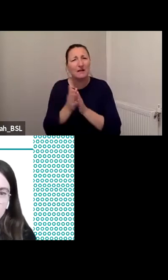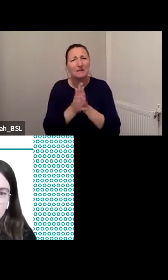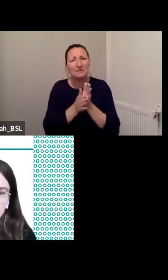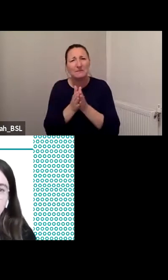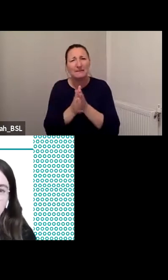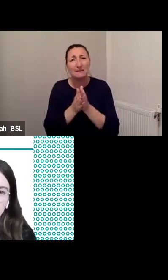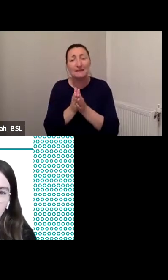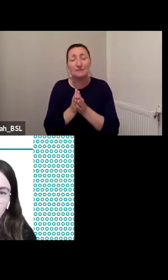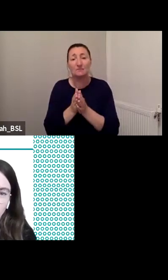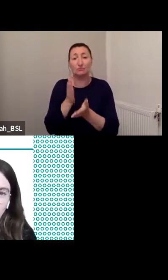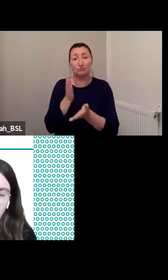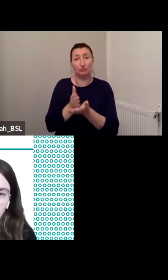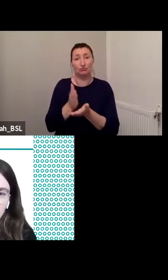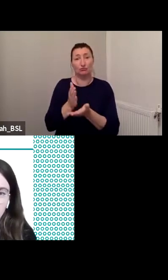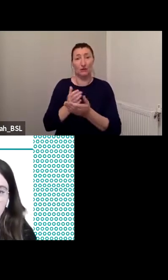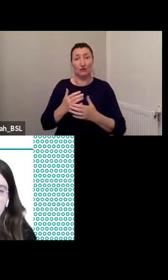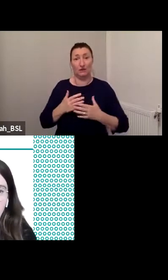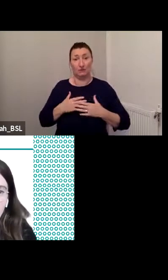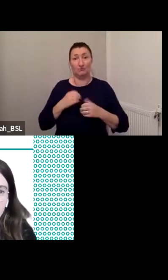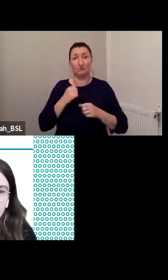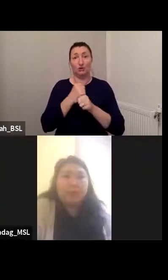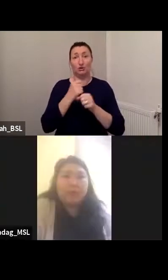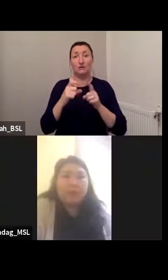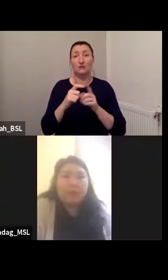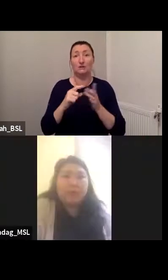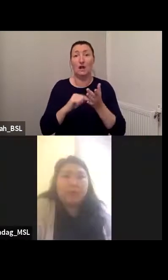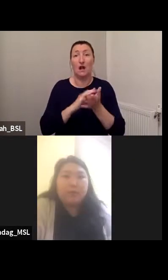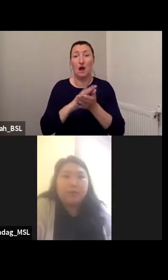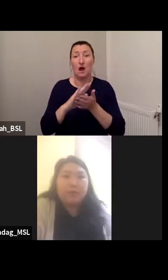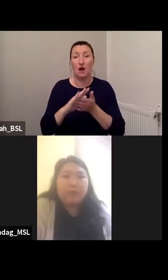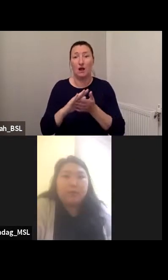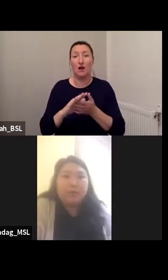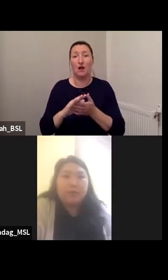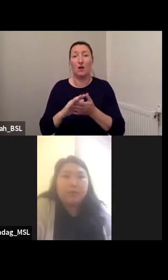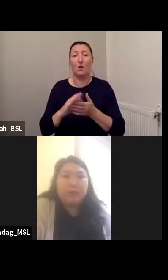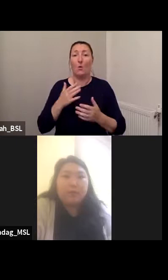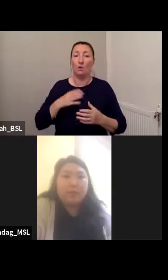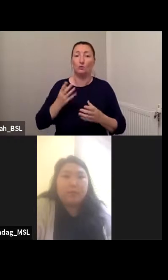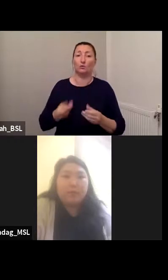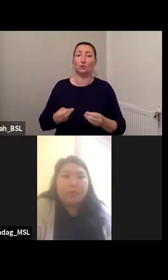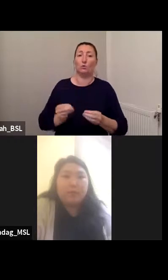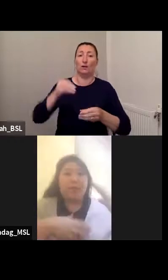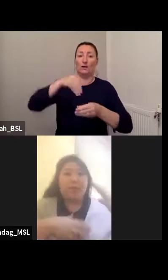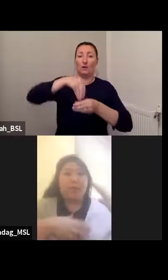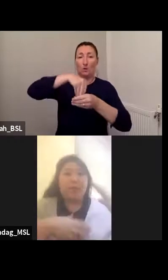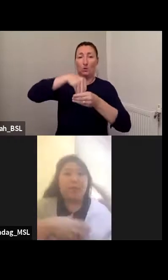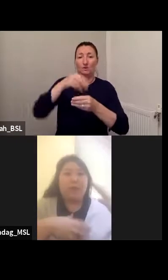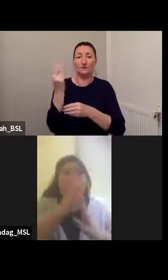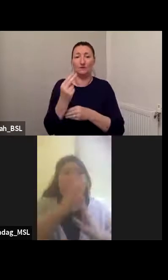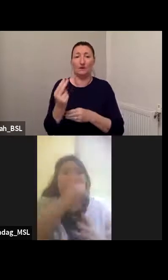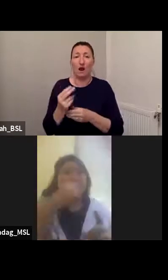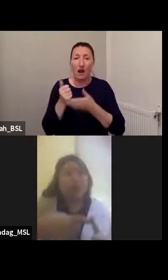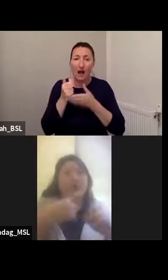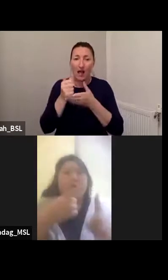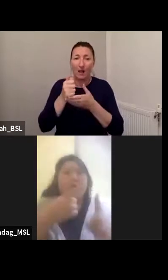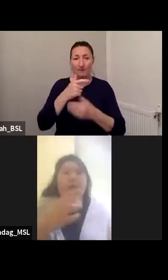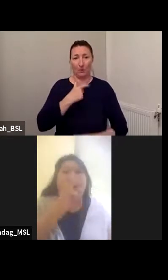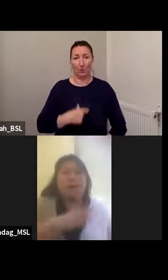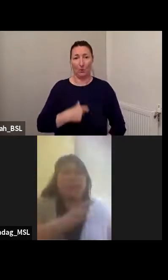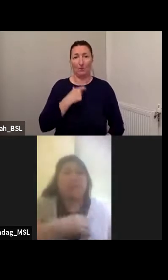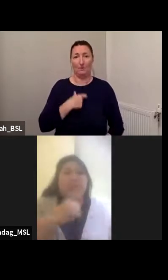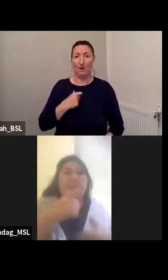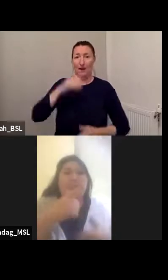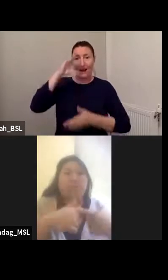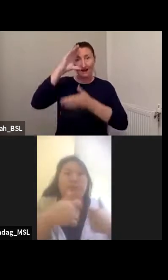human beings experience the world around them in a fair and equal way by creating safe and accessible environments for all members of